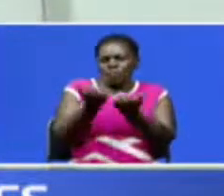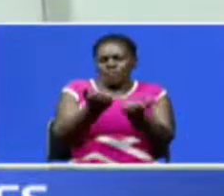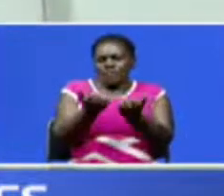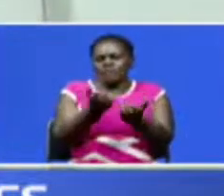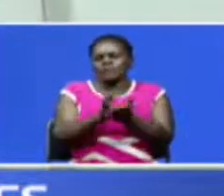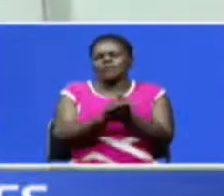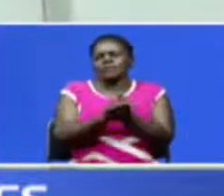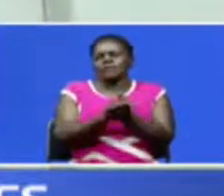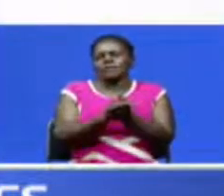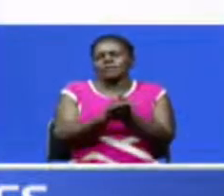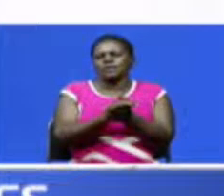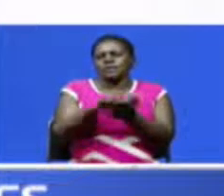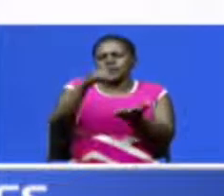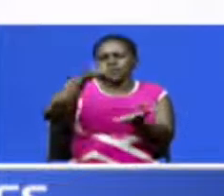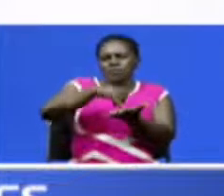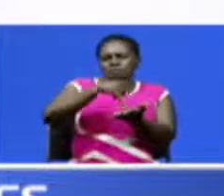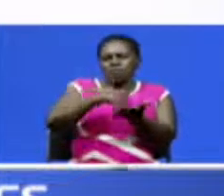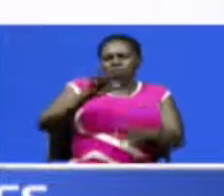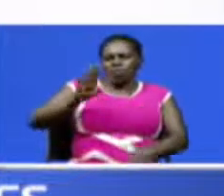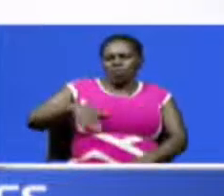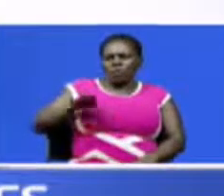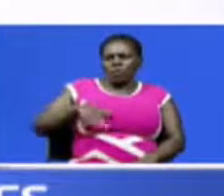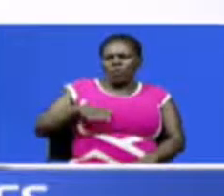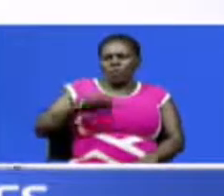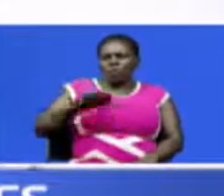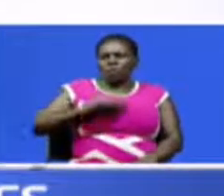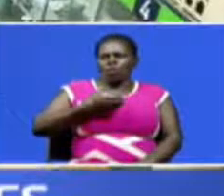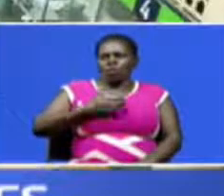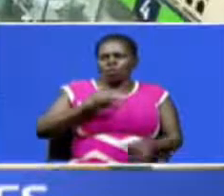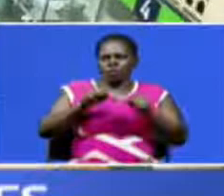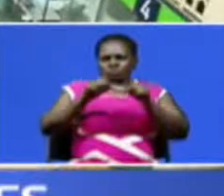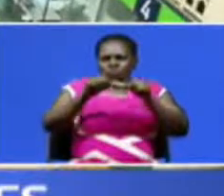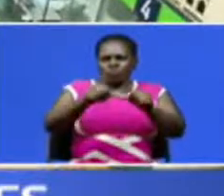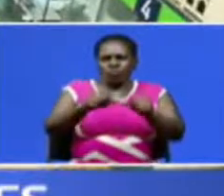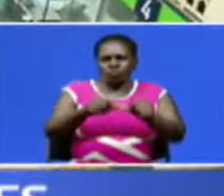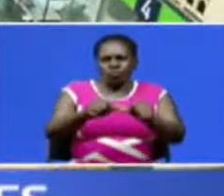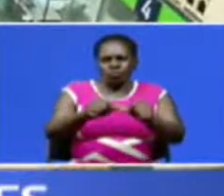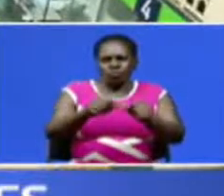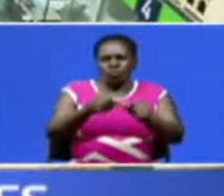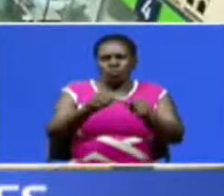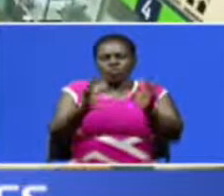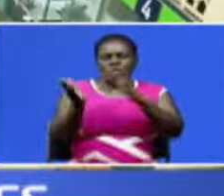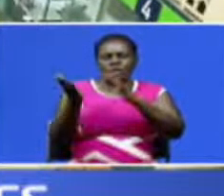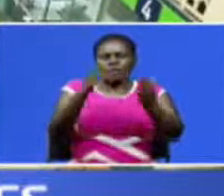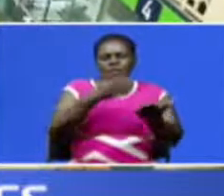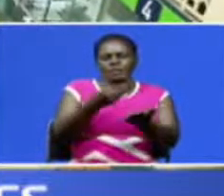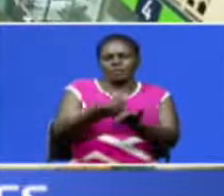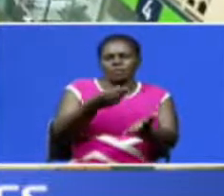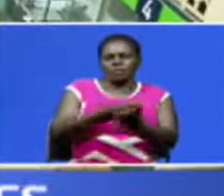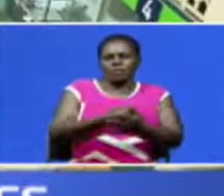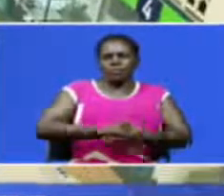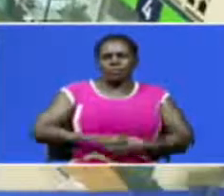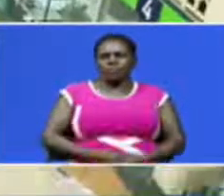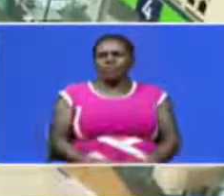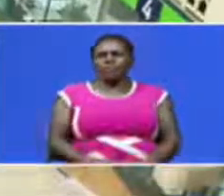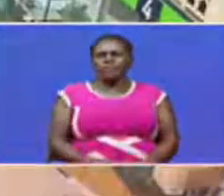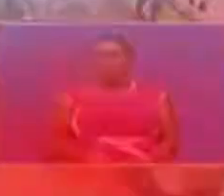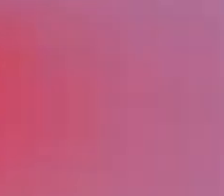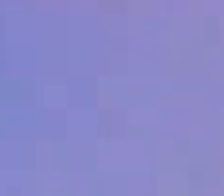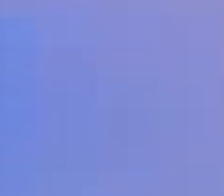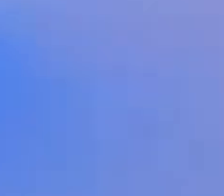medium-sized enterprises, including women-owned business and sustainable climate finance. Brenda Kerubo, KTN News.